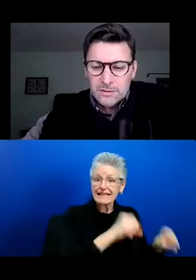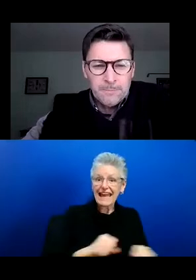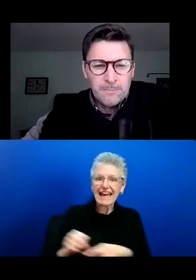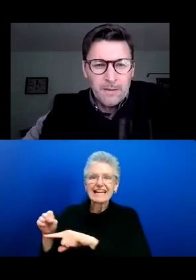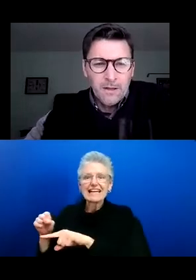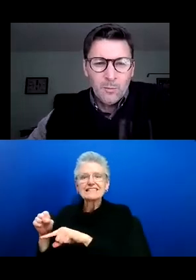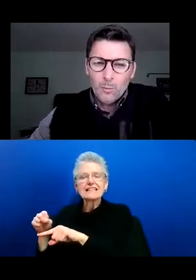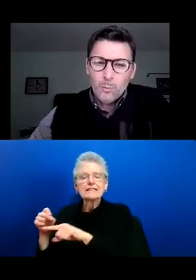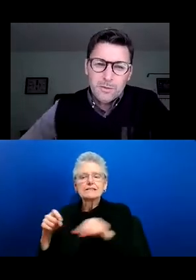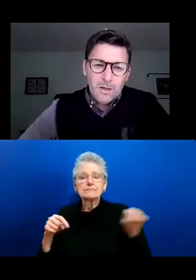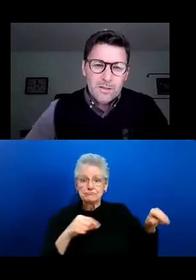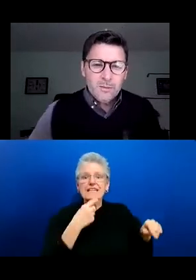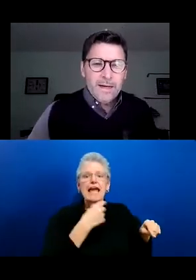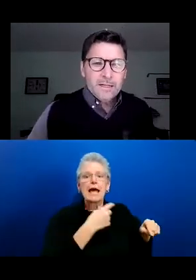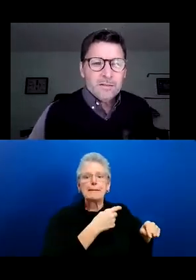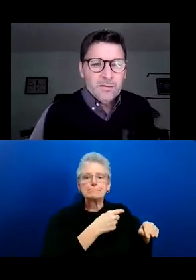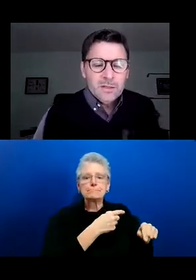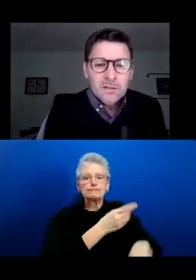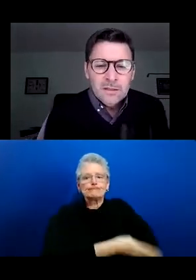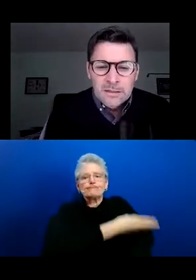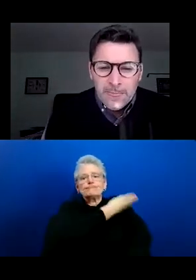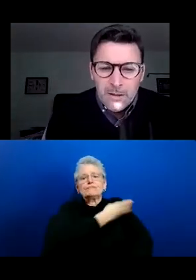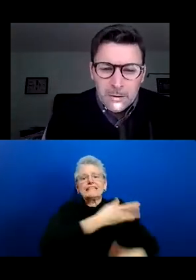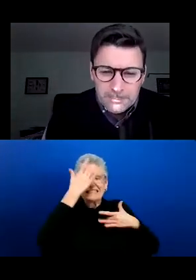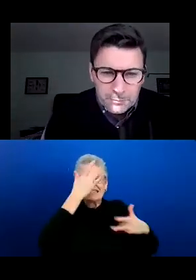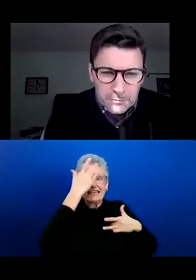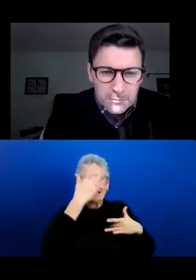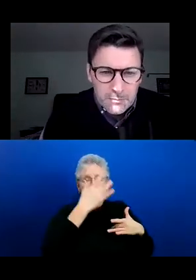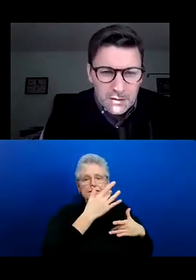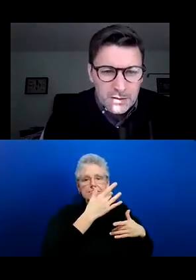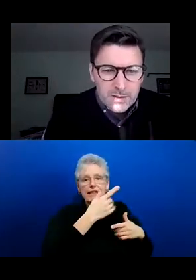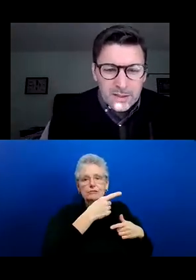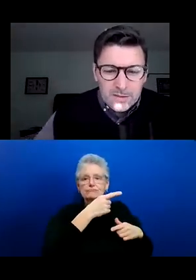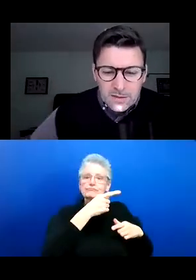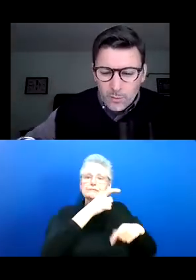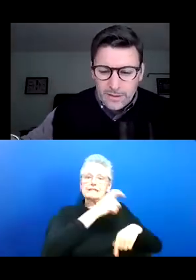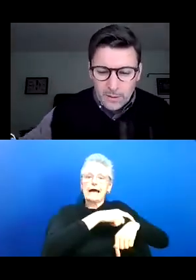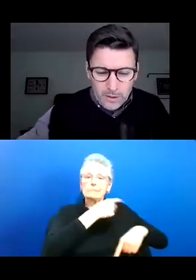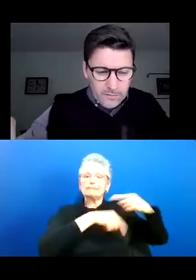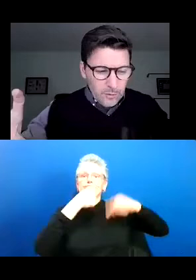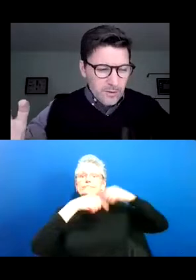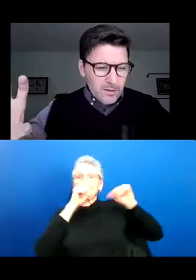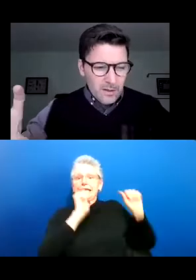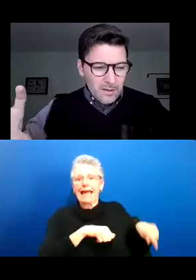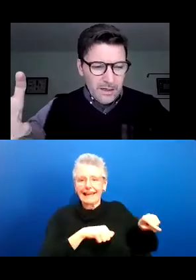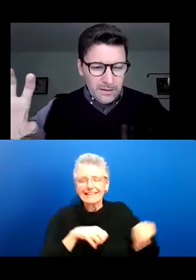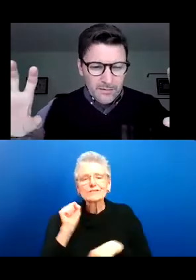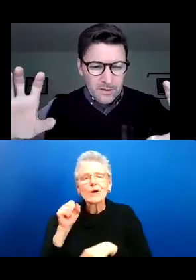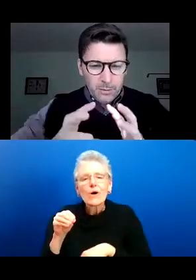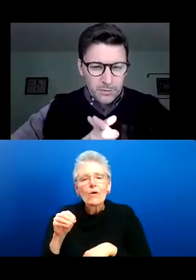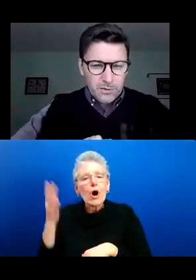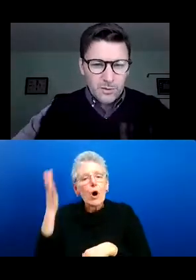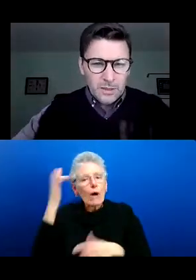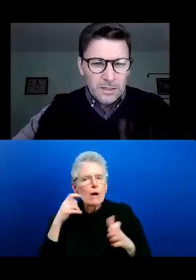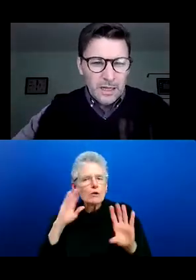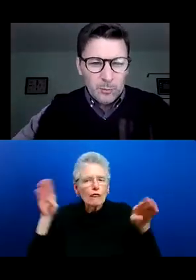reversal. With regards to activity, this again is why I wanted to focus on Life